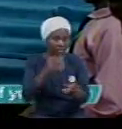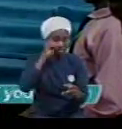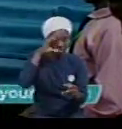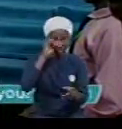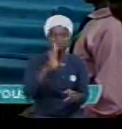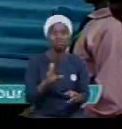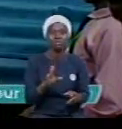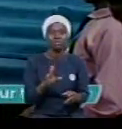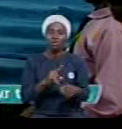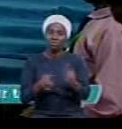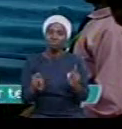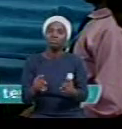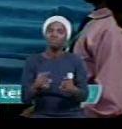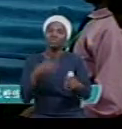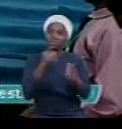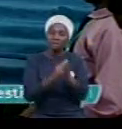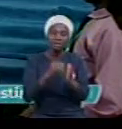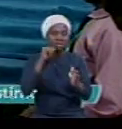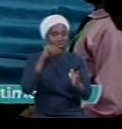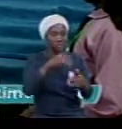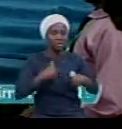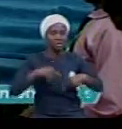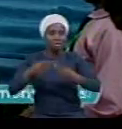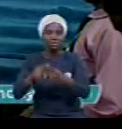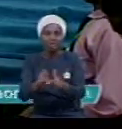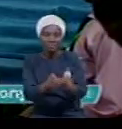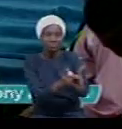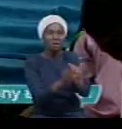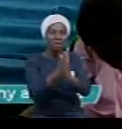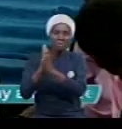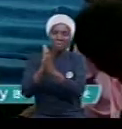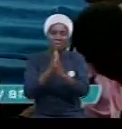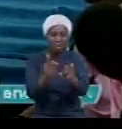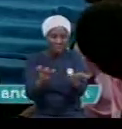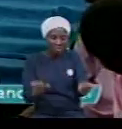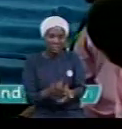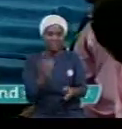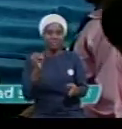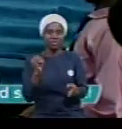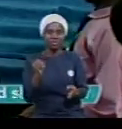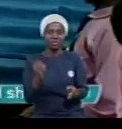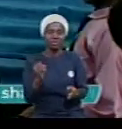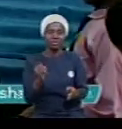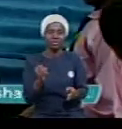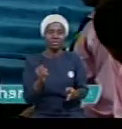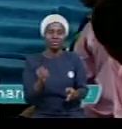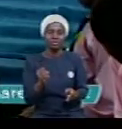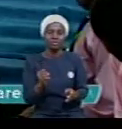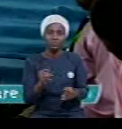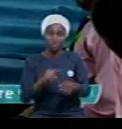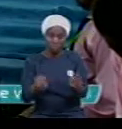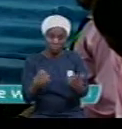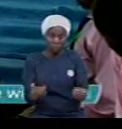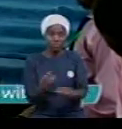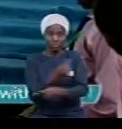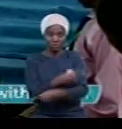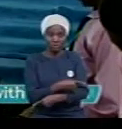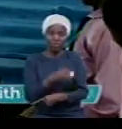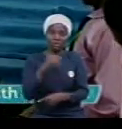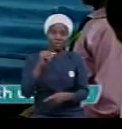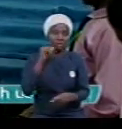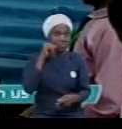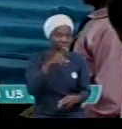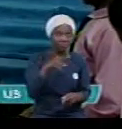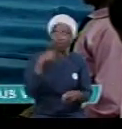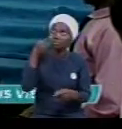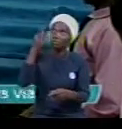several prayer houses. But today, as she was coming, she told God that I'm coming to this program. When I